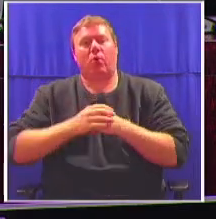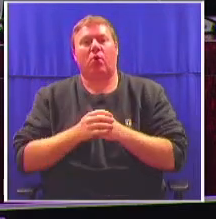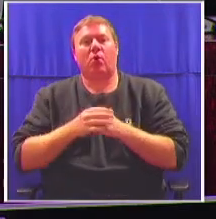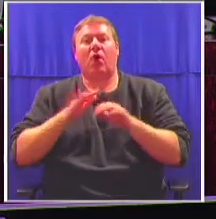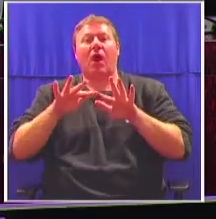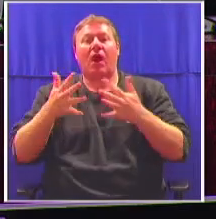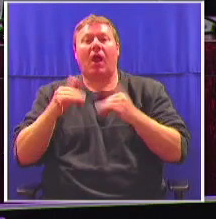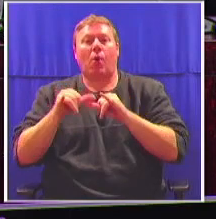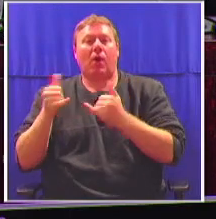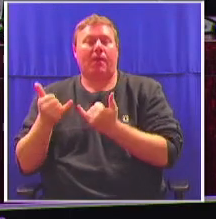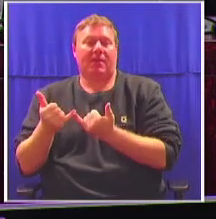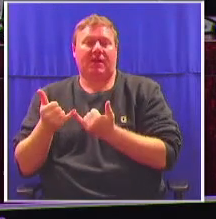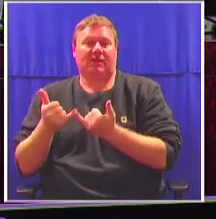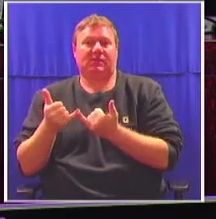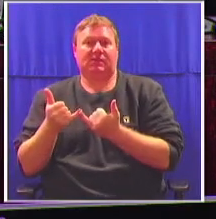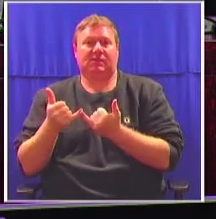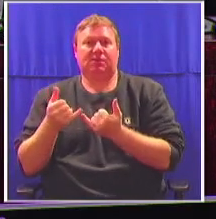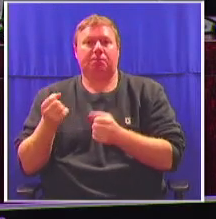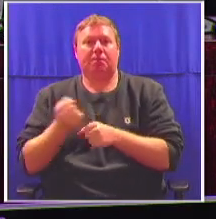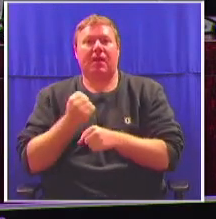companies to create